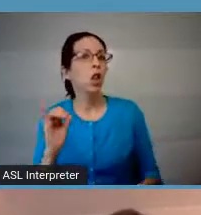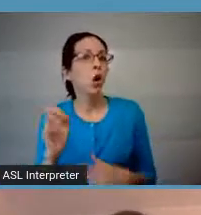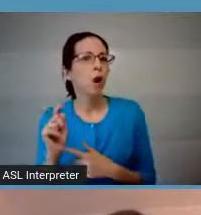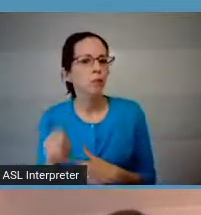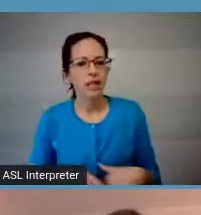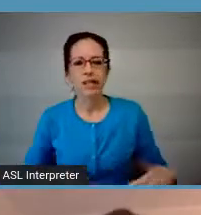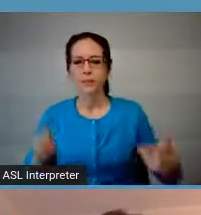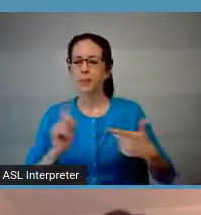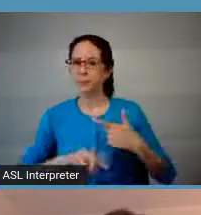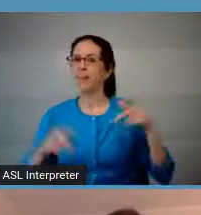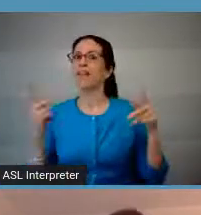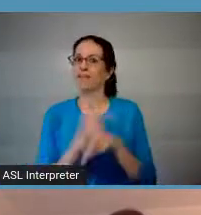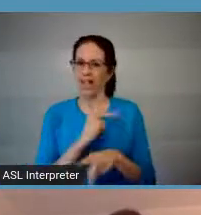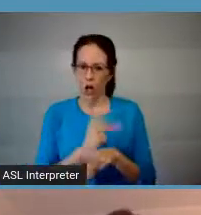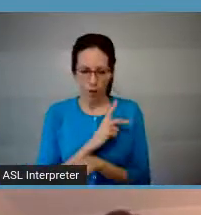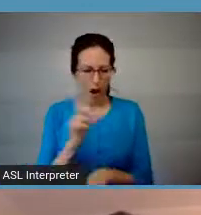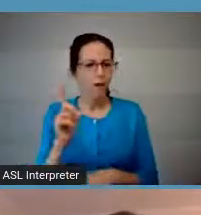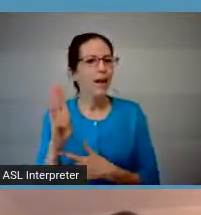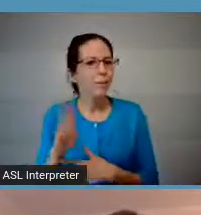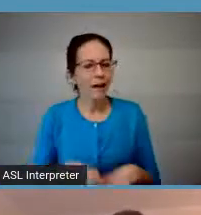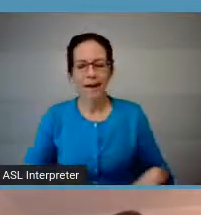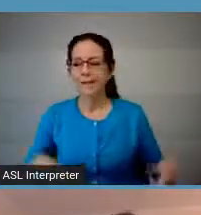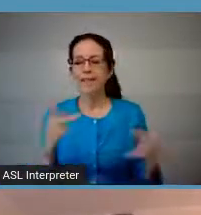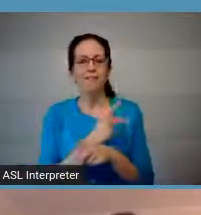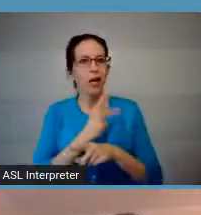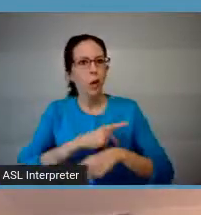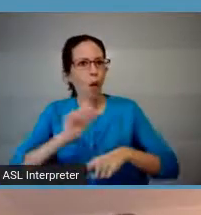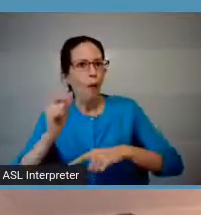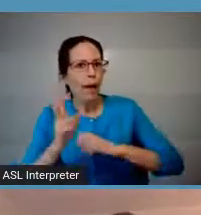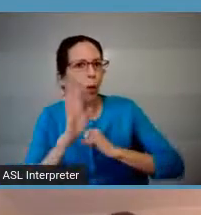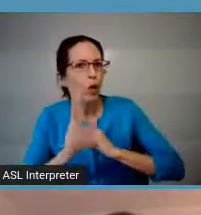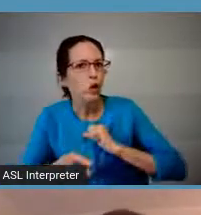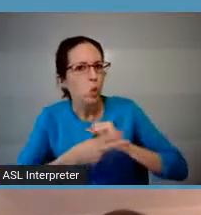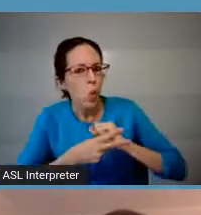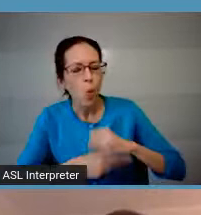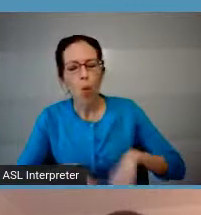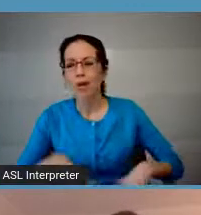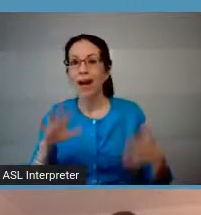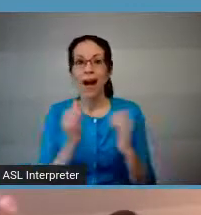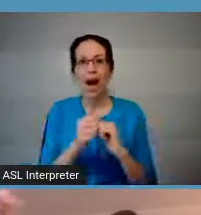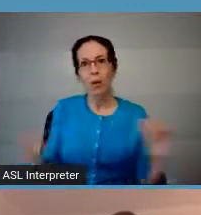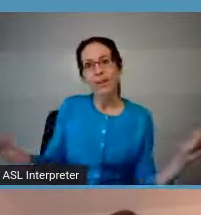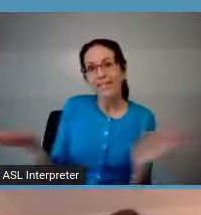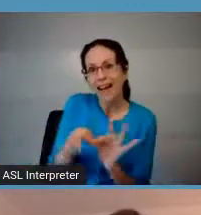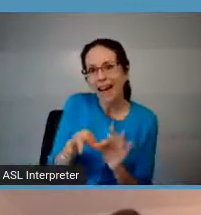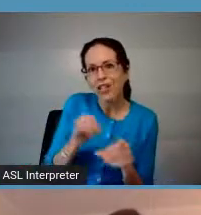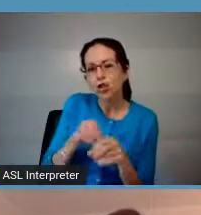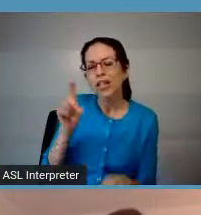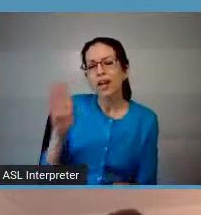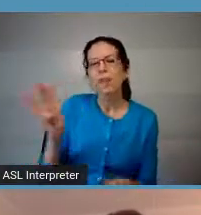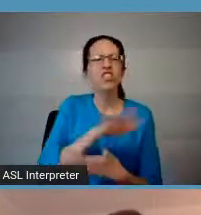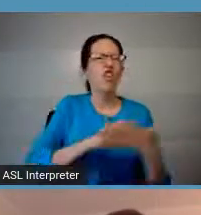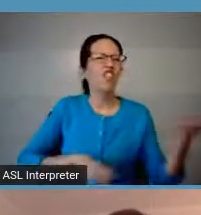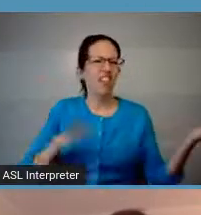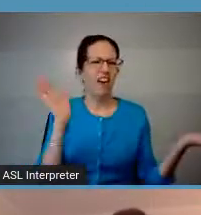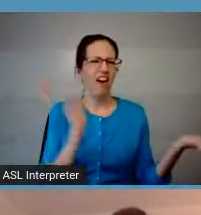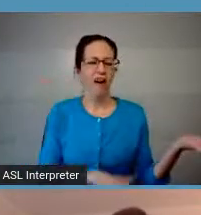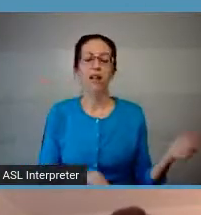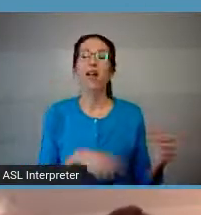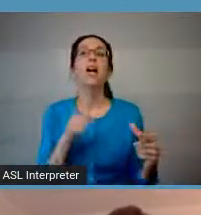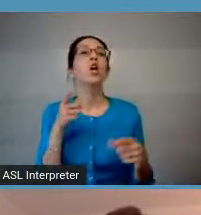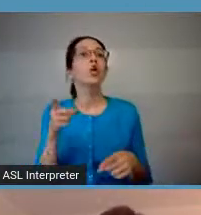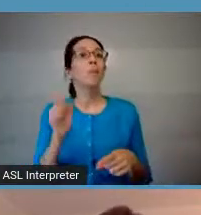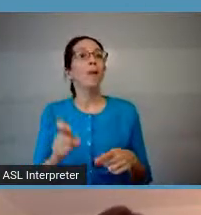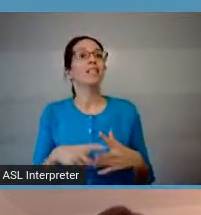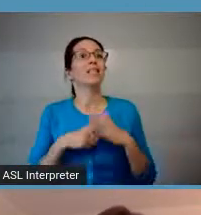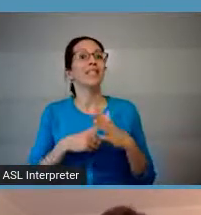of the storage implications, where things are going to be stored, how they need to be attached to your database, all of that sort of stuff. You need to begin to